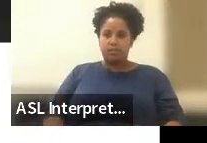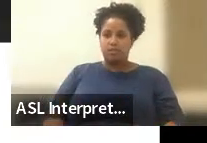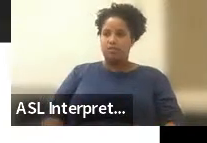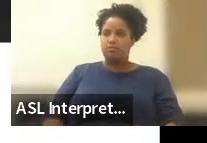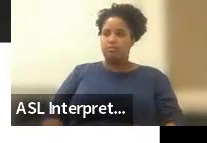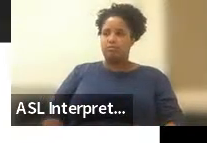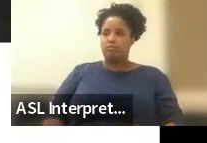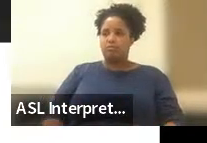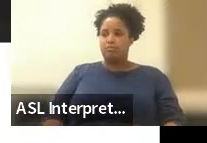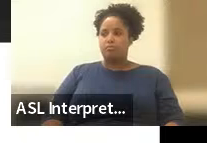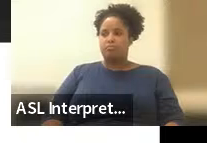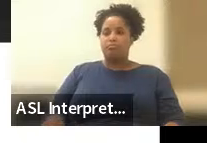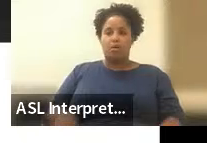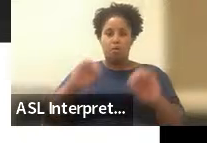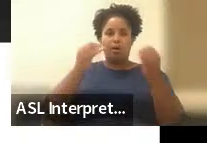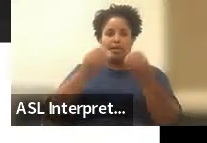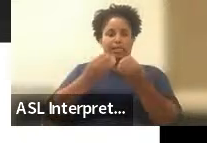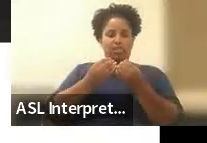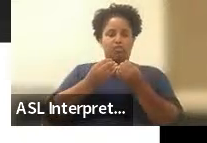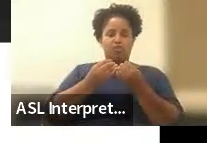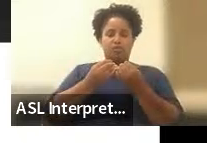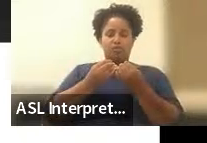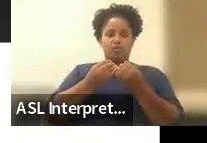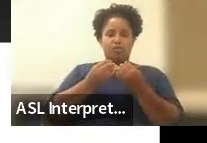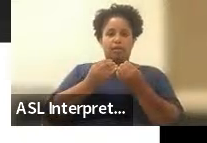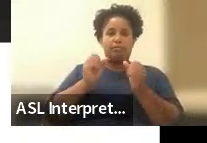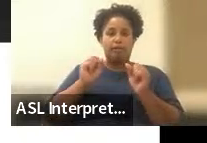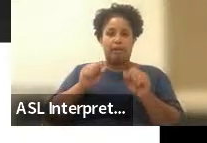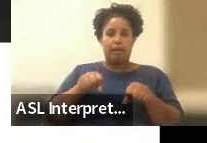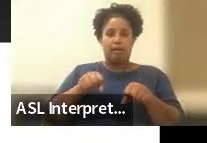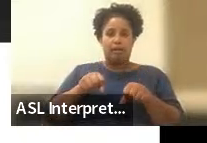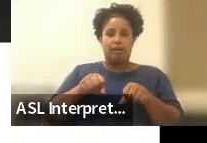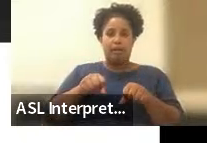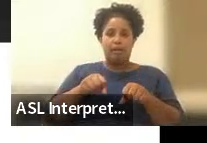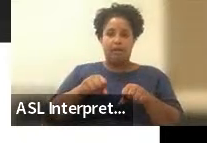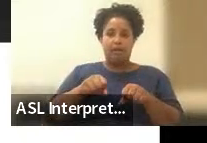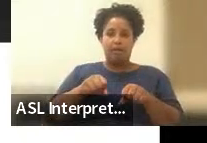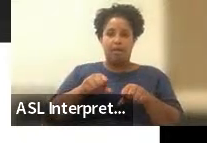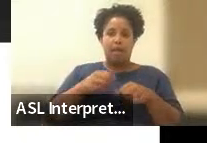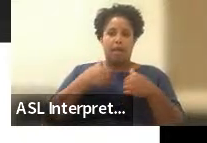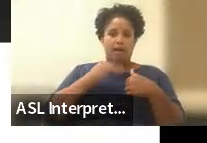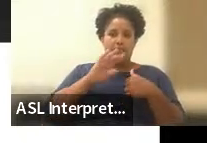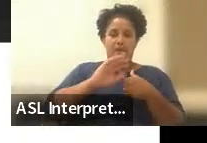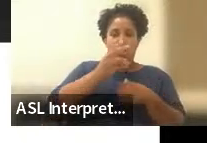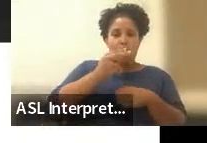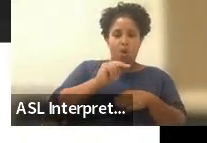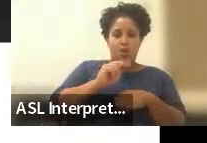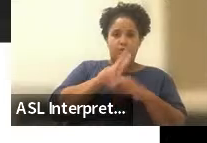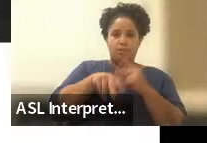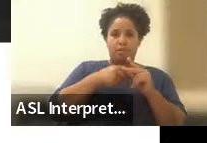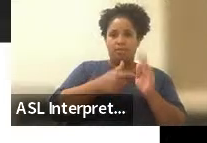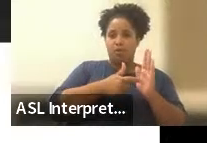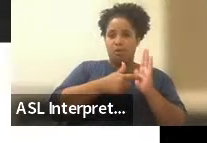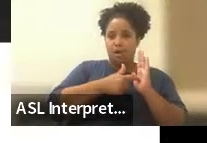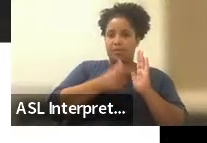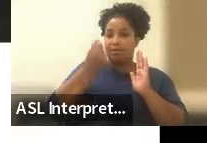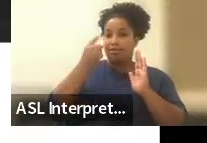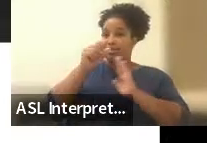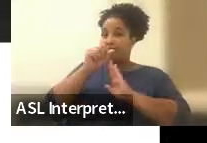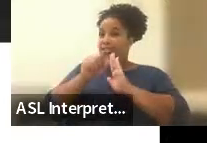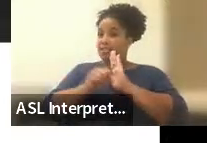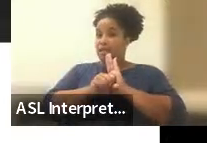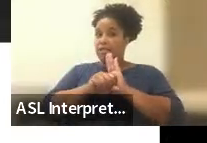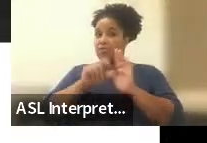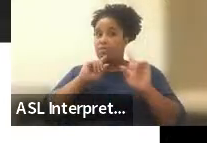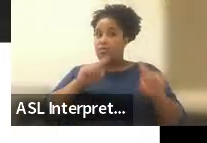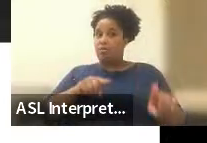You know, organizations can set their own requirements, but you know, without the state's